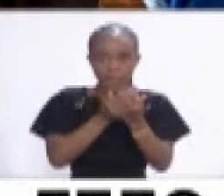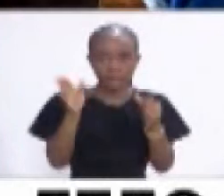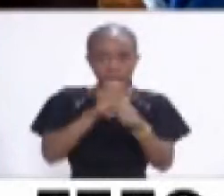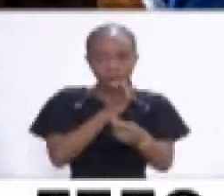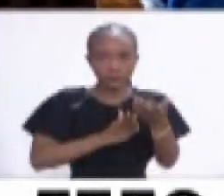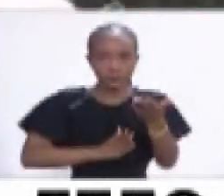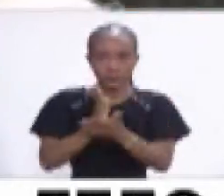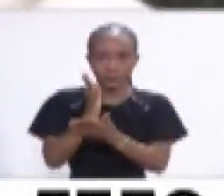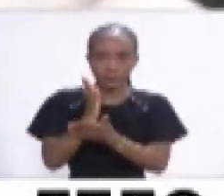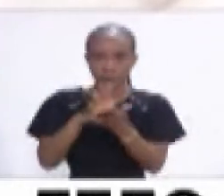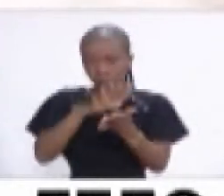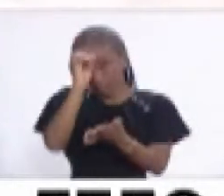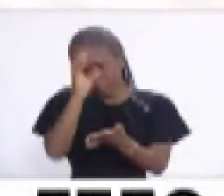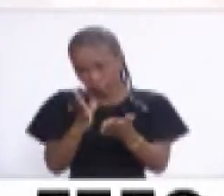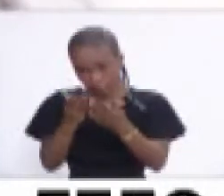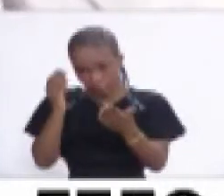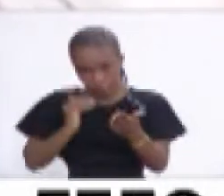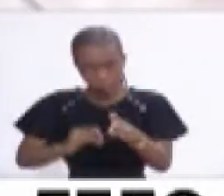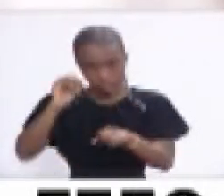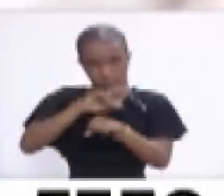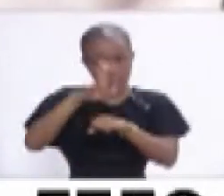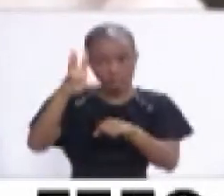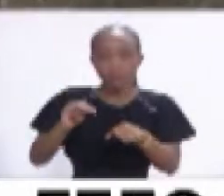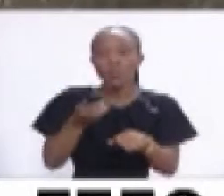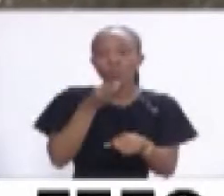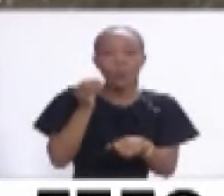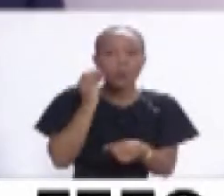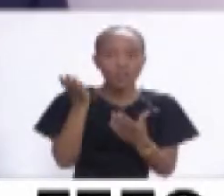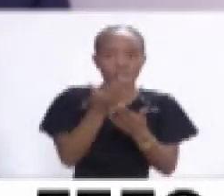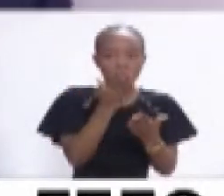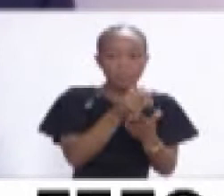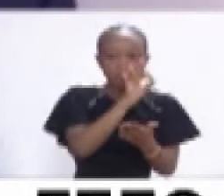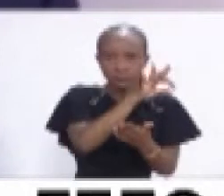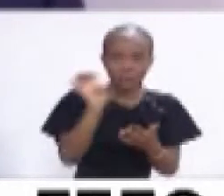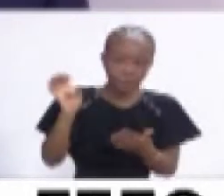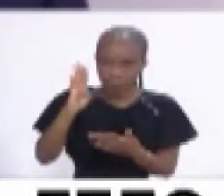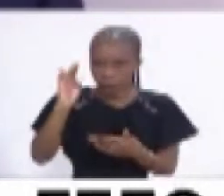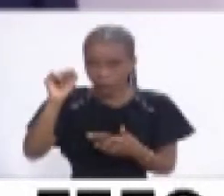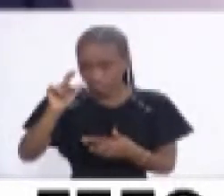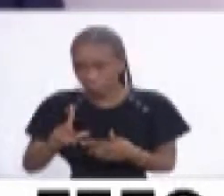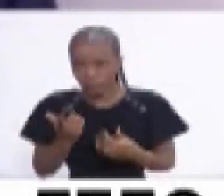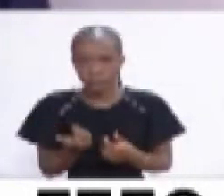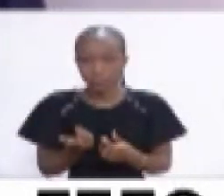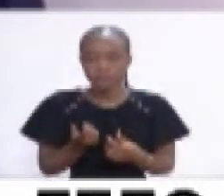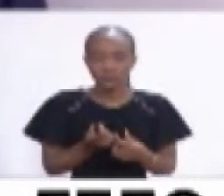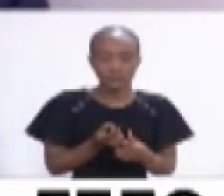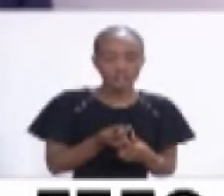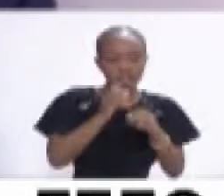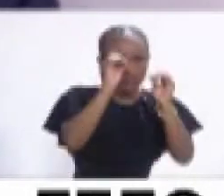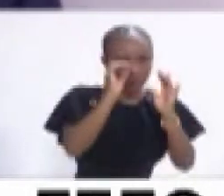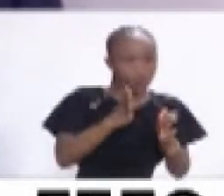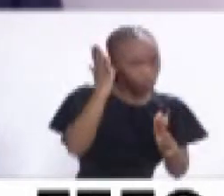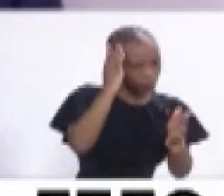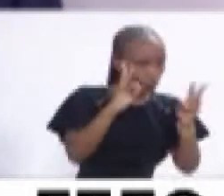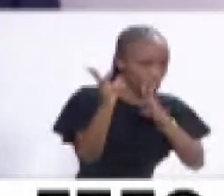confirming backgrounds of the students before they send them home to collect fees balances. Don't say, how will a teacher know whether the